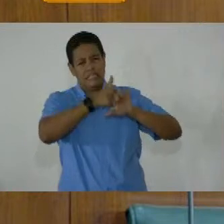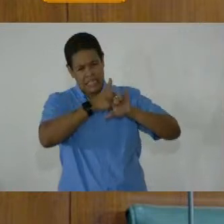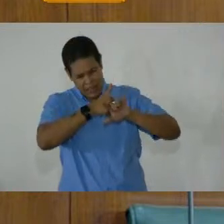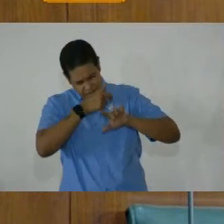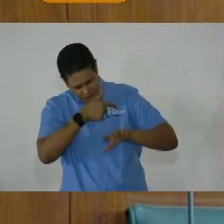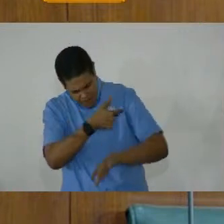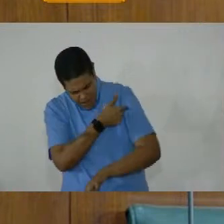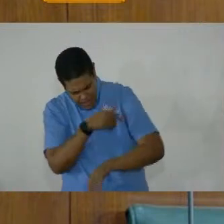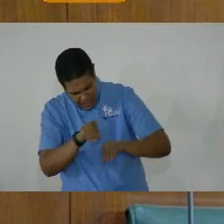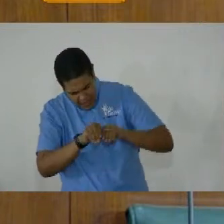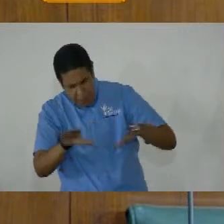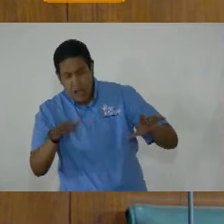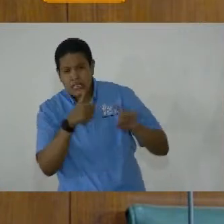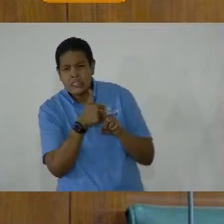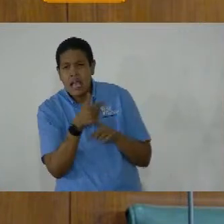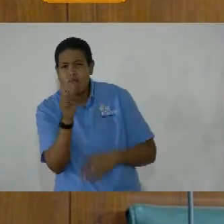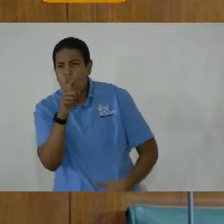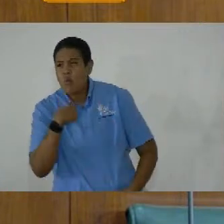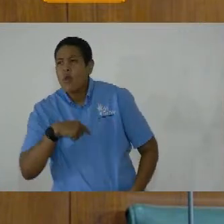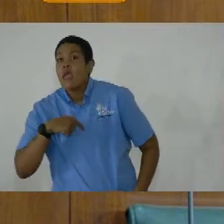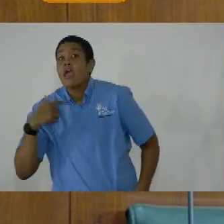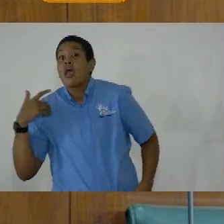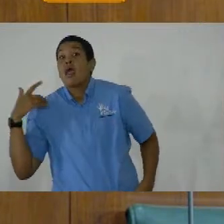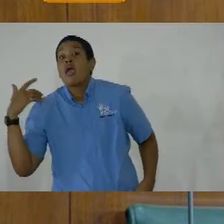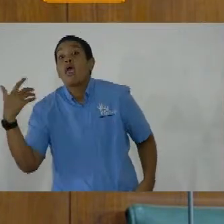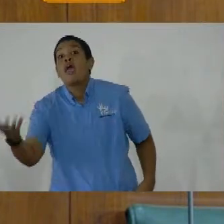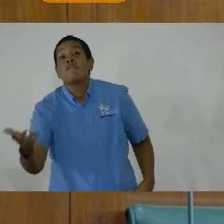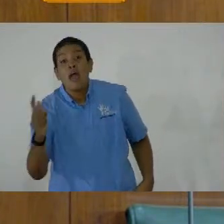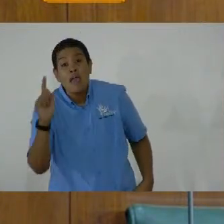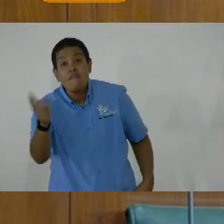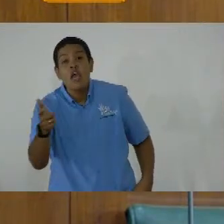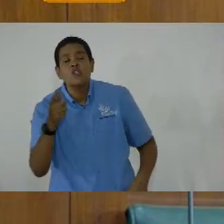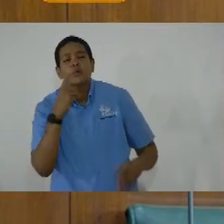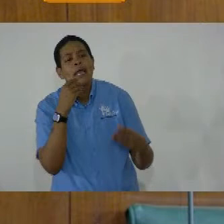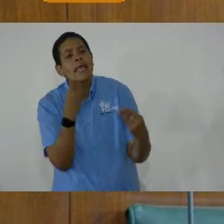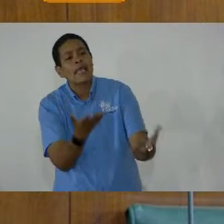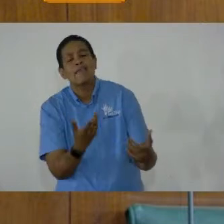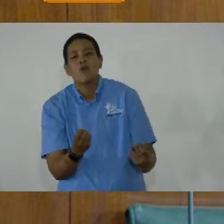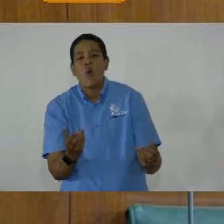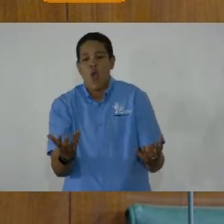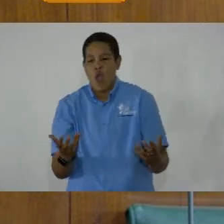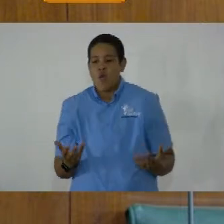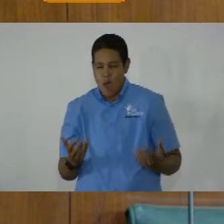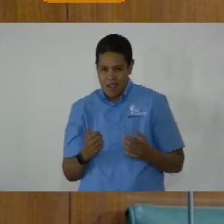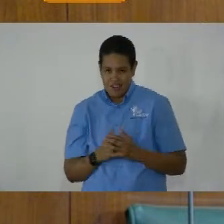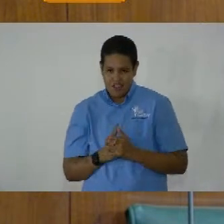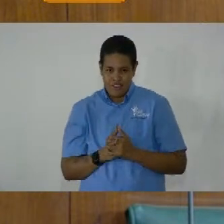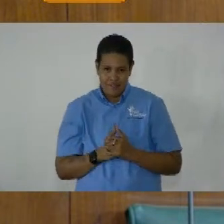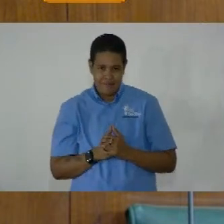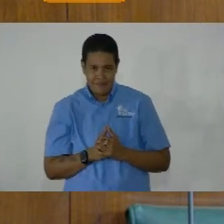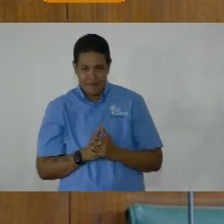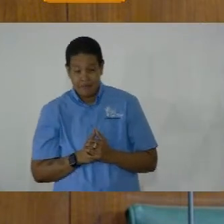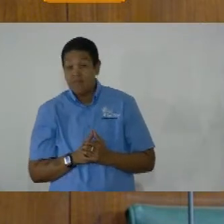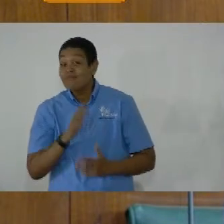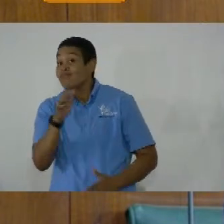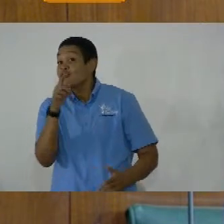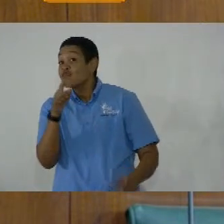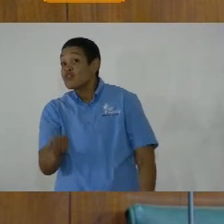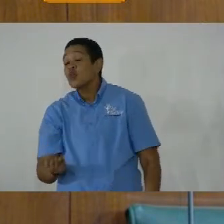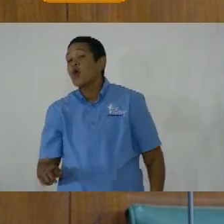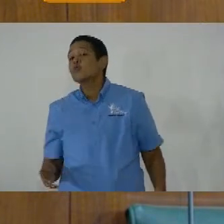vaccines with which we were eventually gifted or acquired. As a